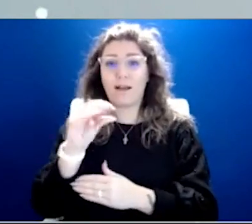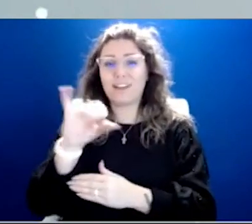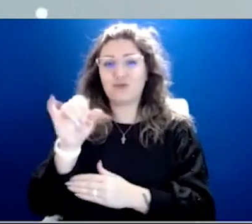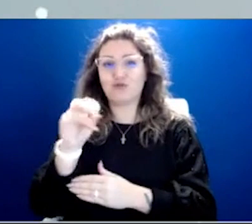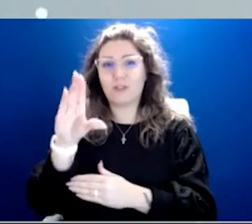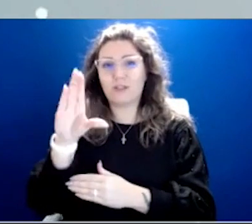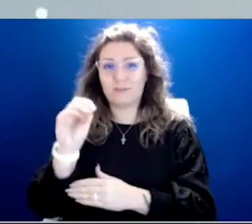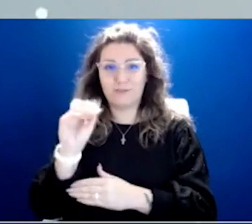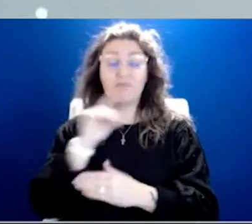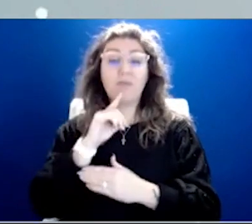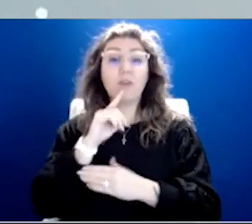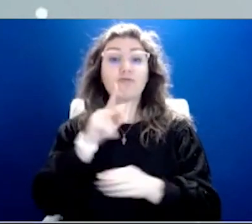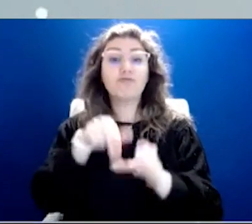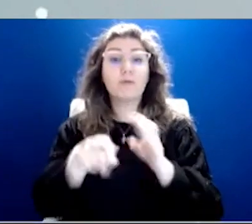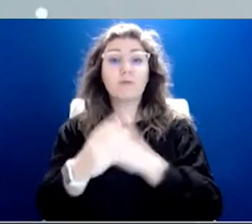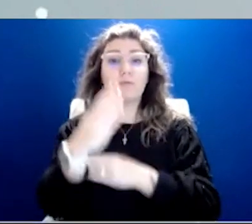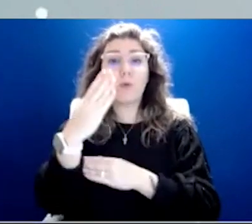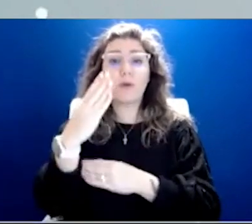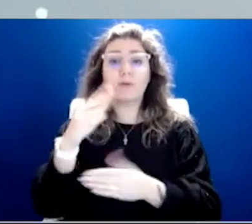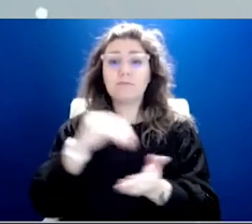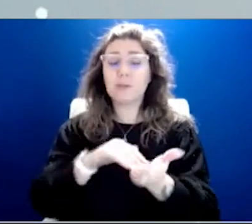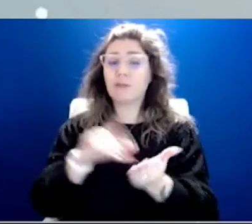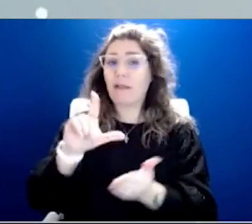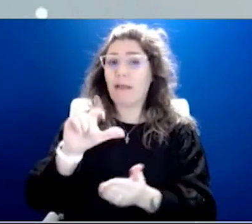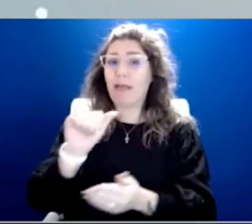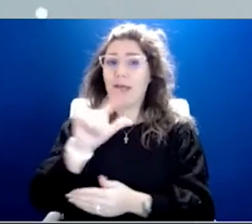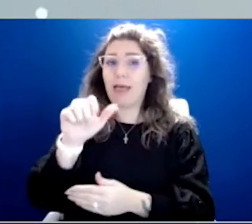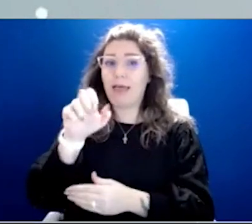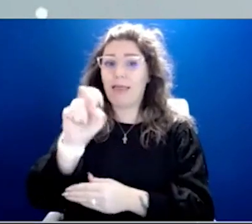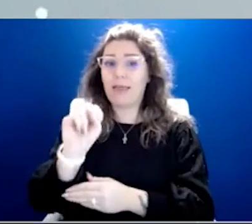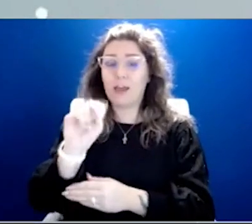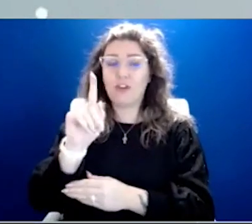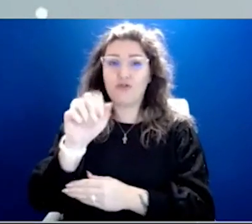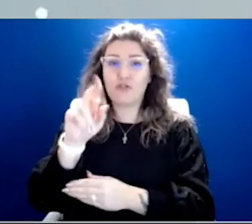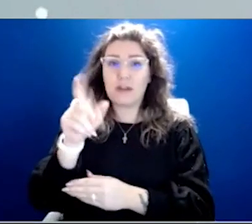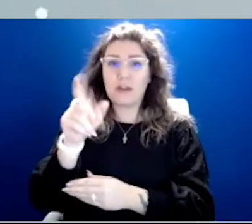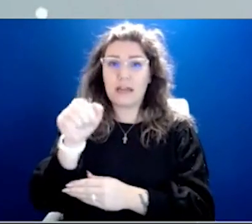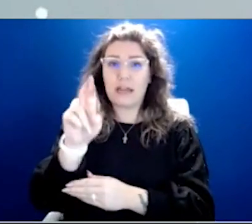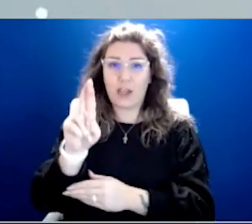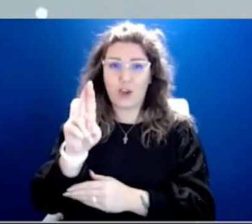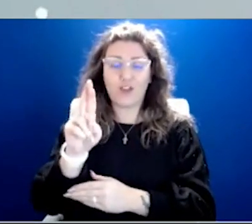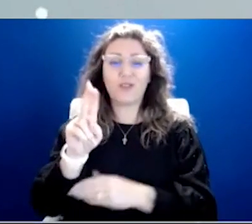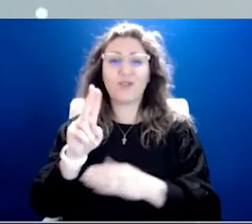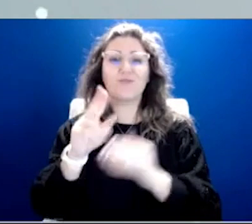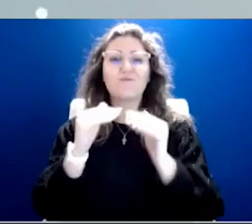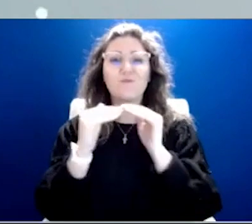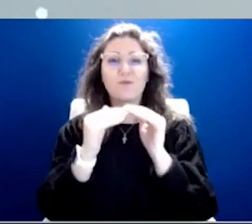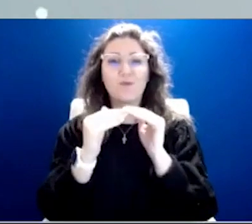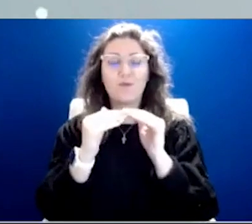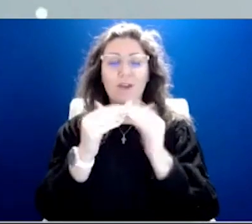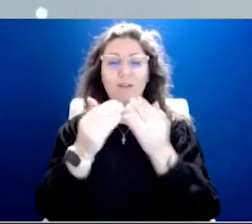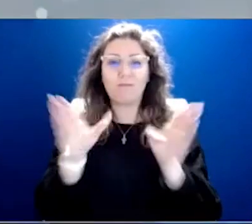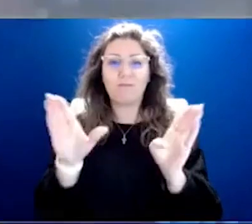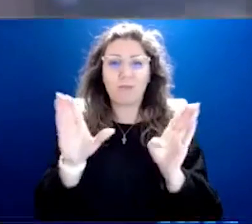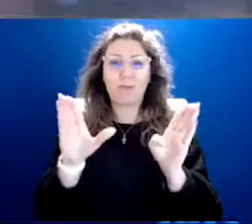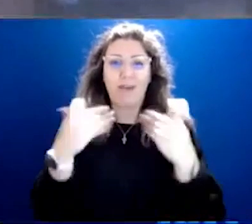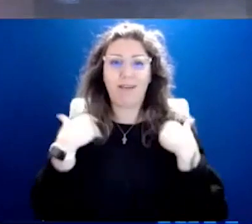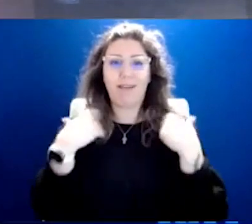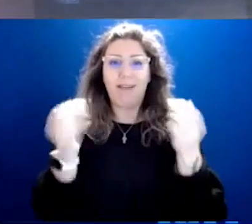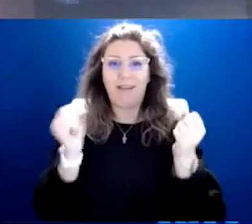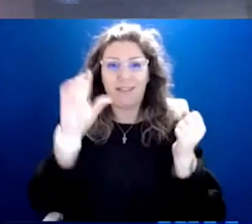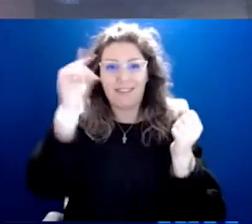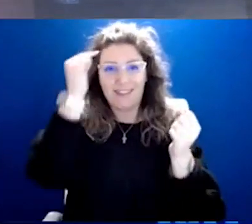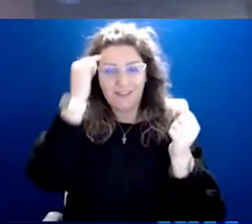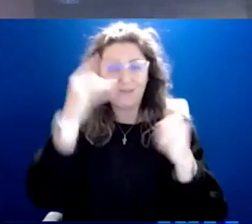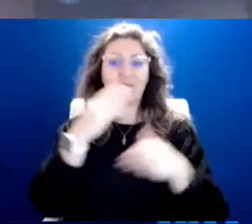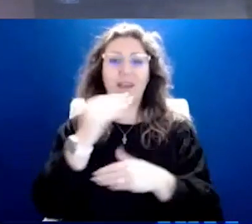is Dr. Alan Greiner. He's the medical officer for the Unified Government Public Health Department. And Johnson County Public